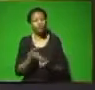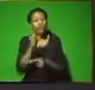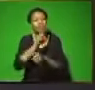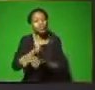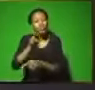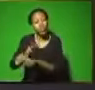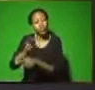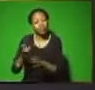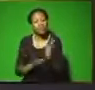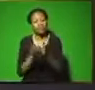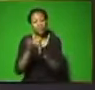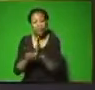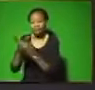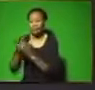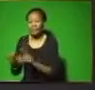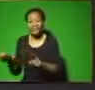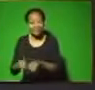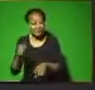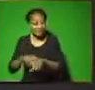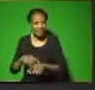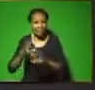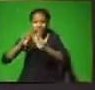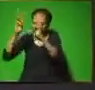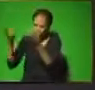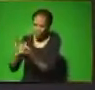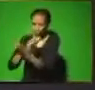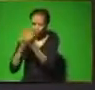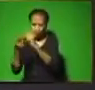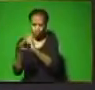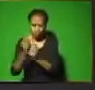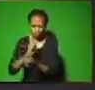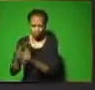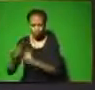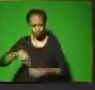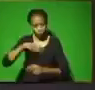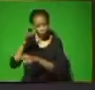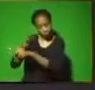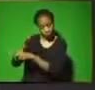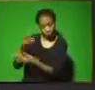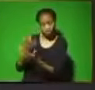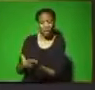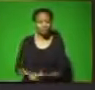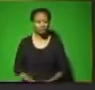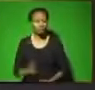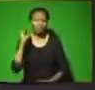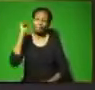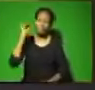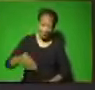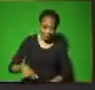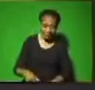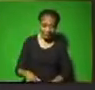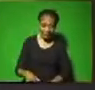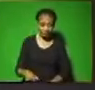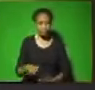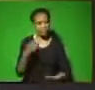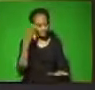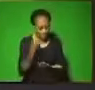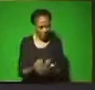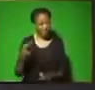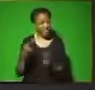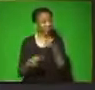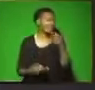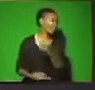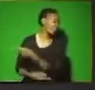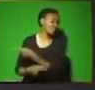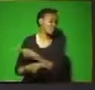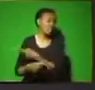developments in light of the changing and dynamic global balance of forces. Yet, it is a fact that this GNU, the